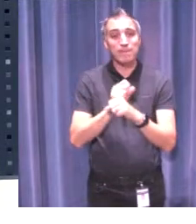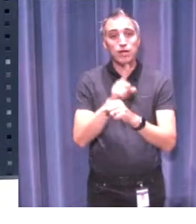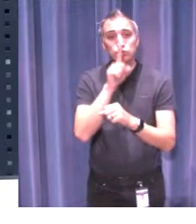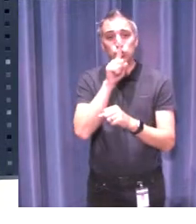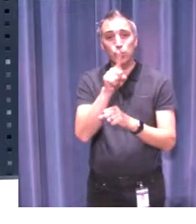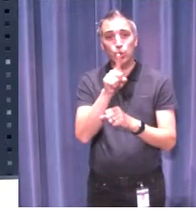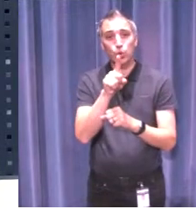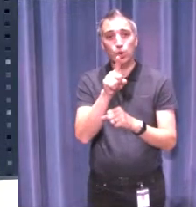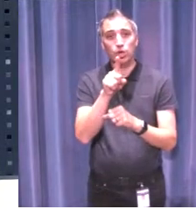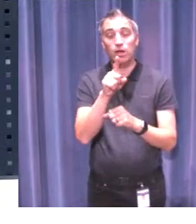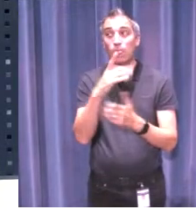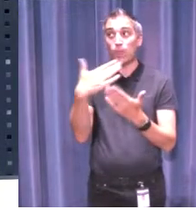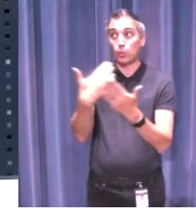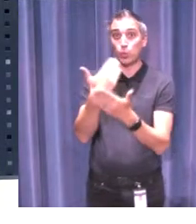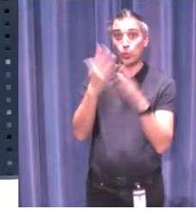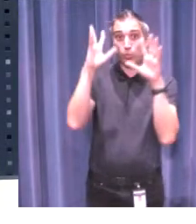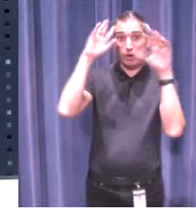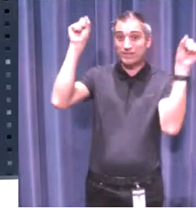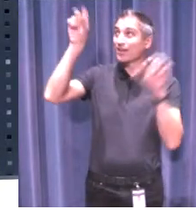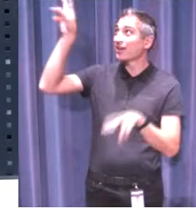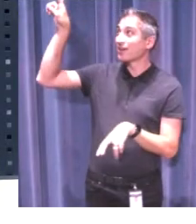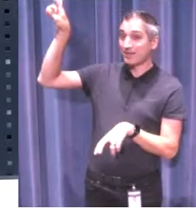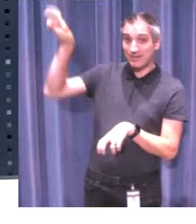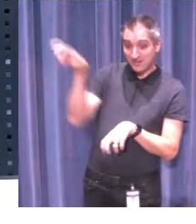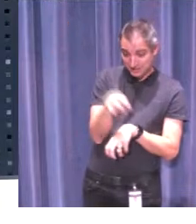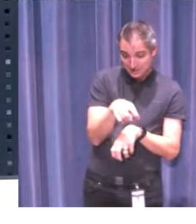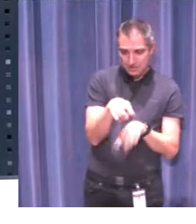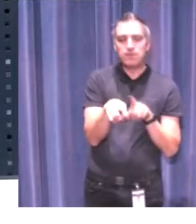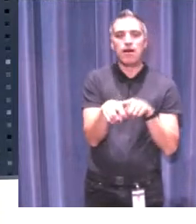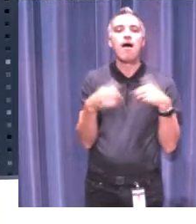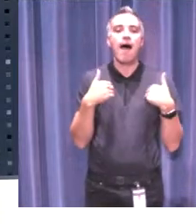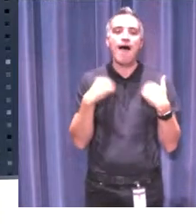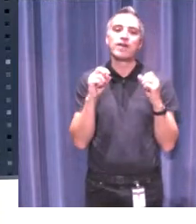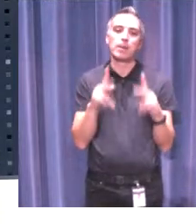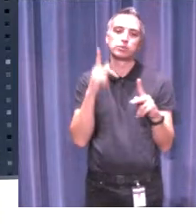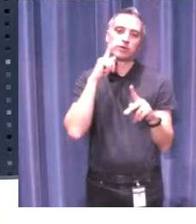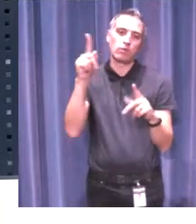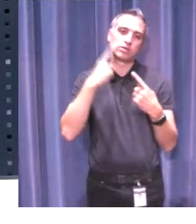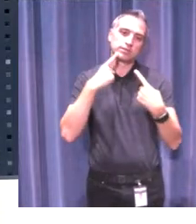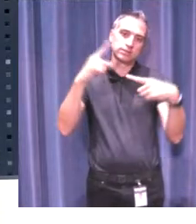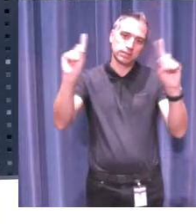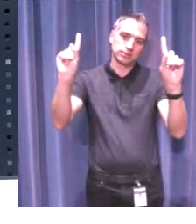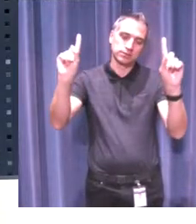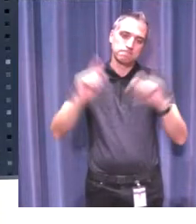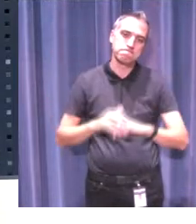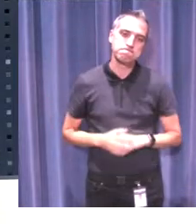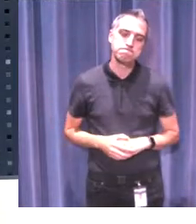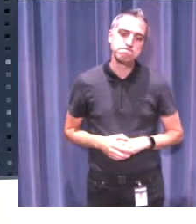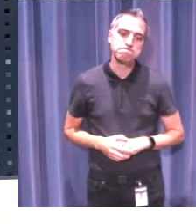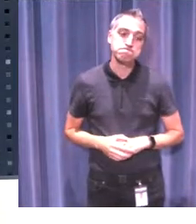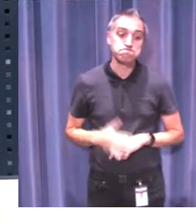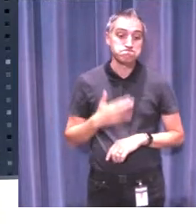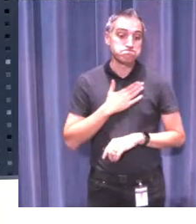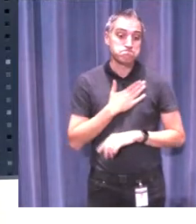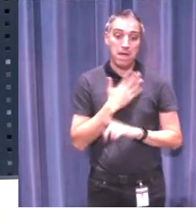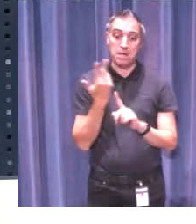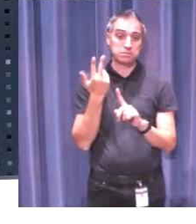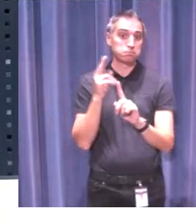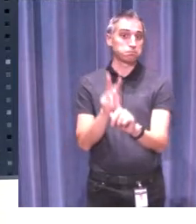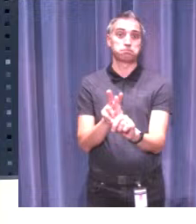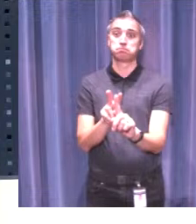the incoming president has an opportunity to be successful. But from my